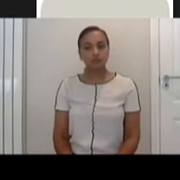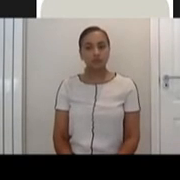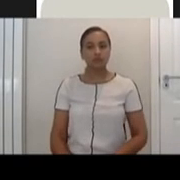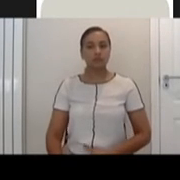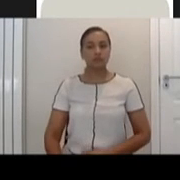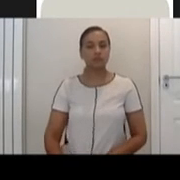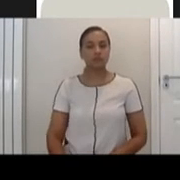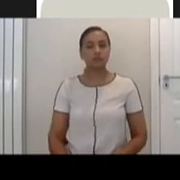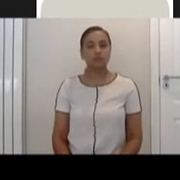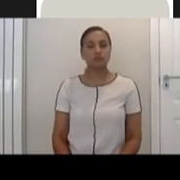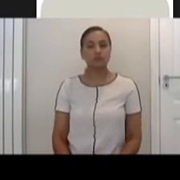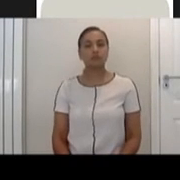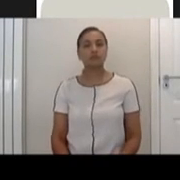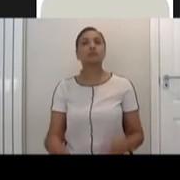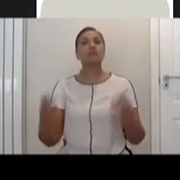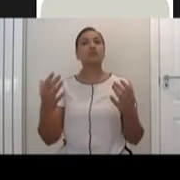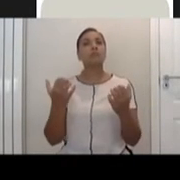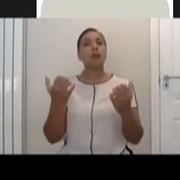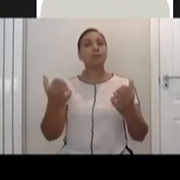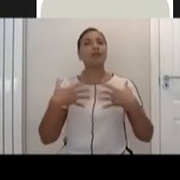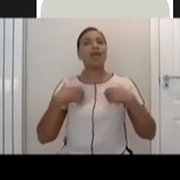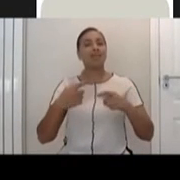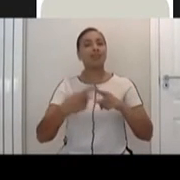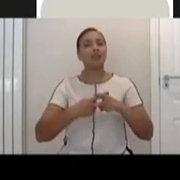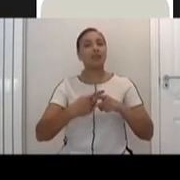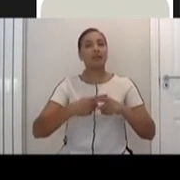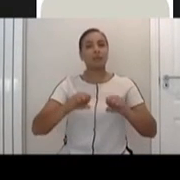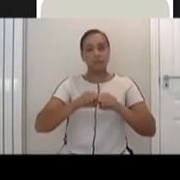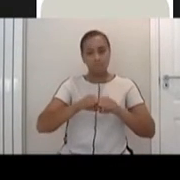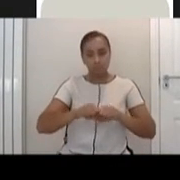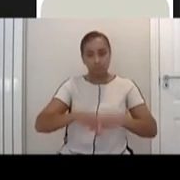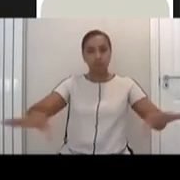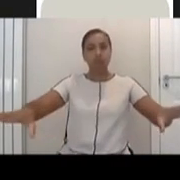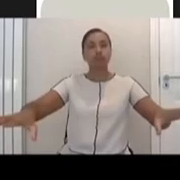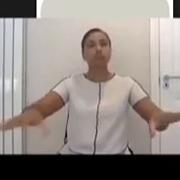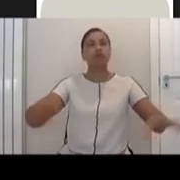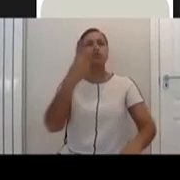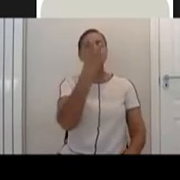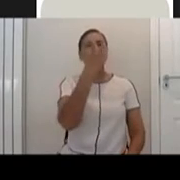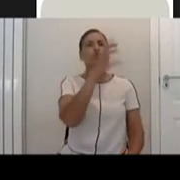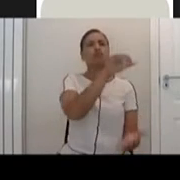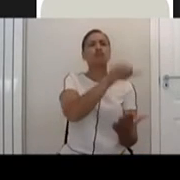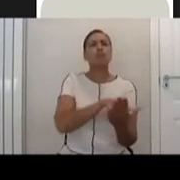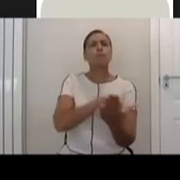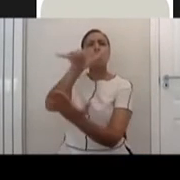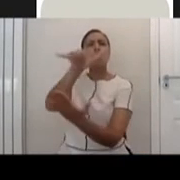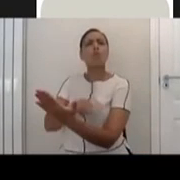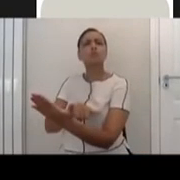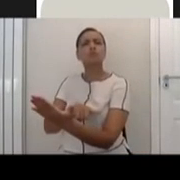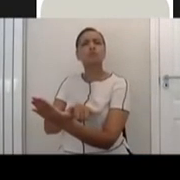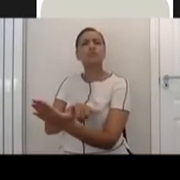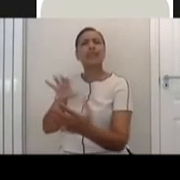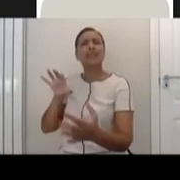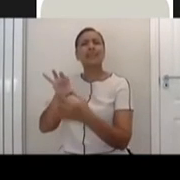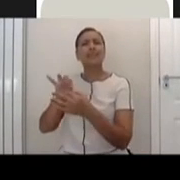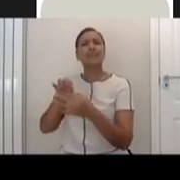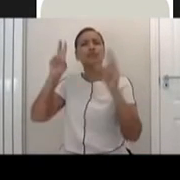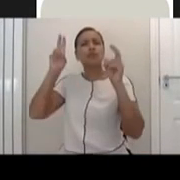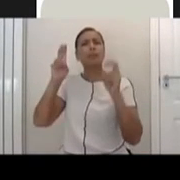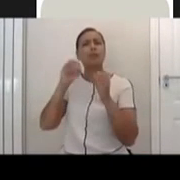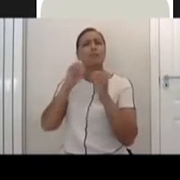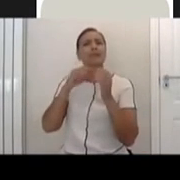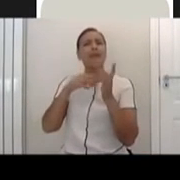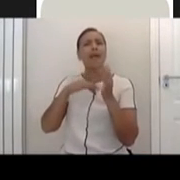Public Health England published 2 reports at the height of the COVID-19 epidemic relating to apparent BAME vulnerabilities